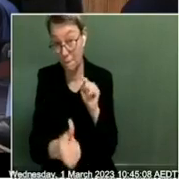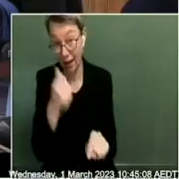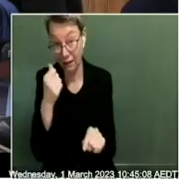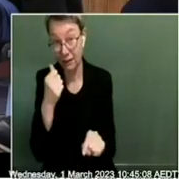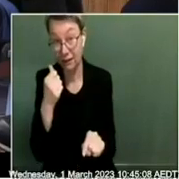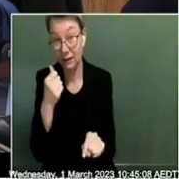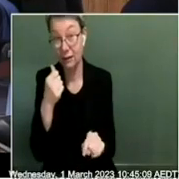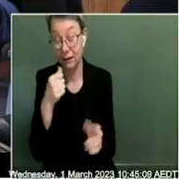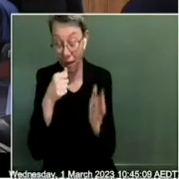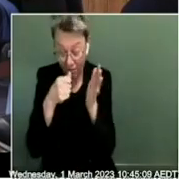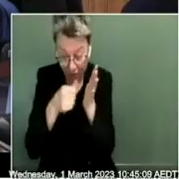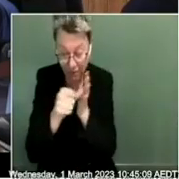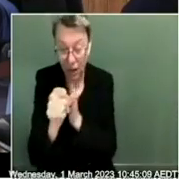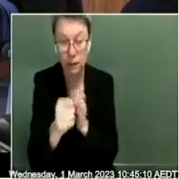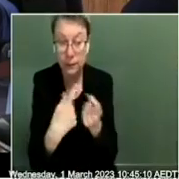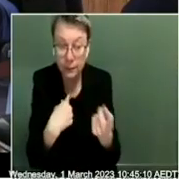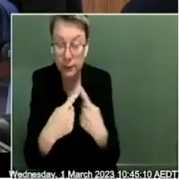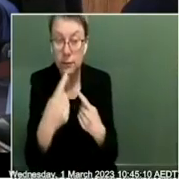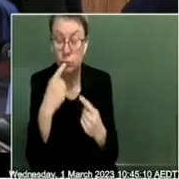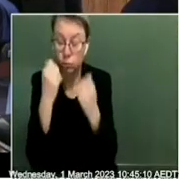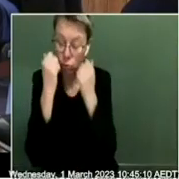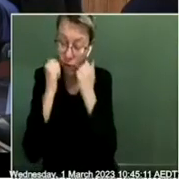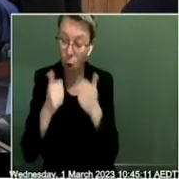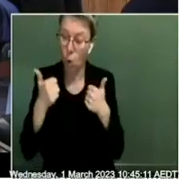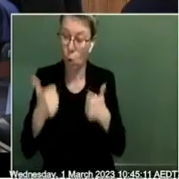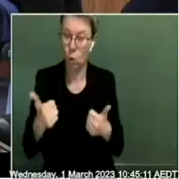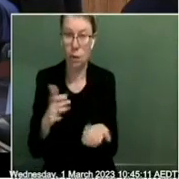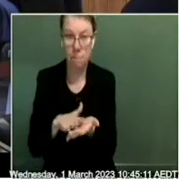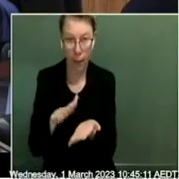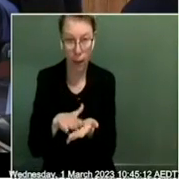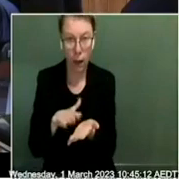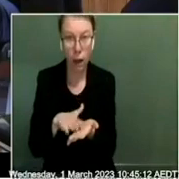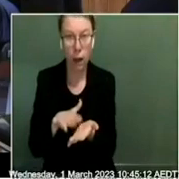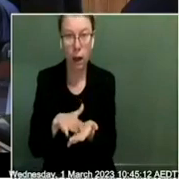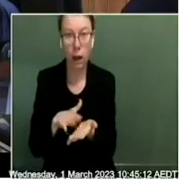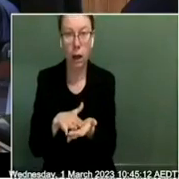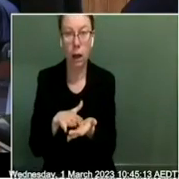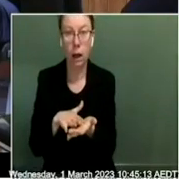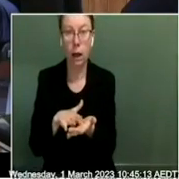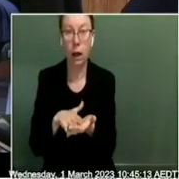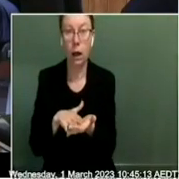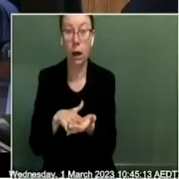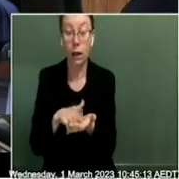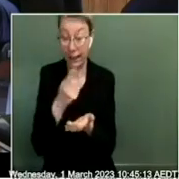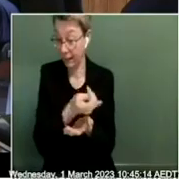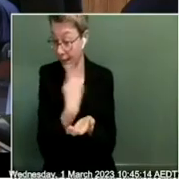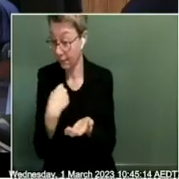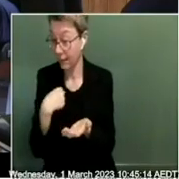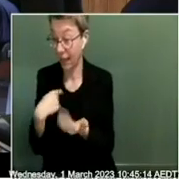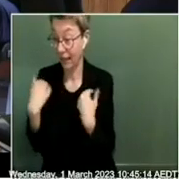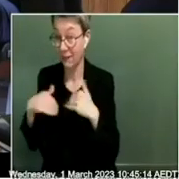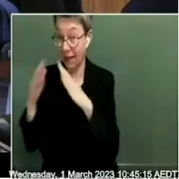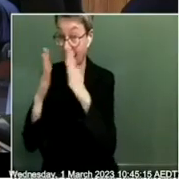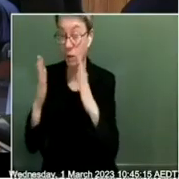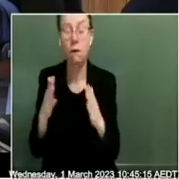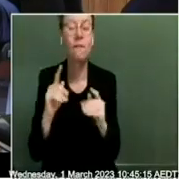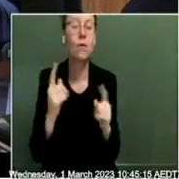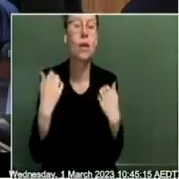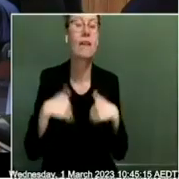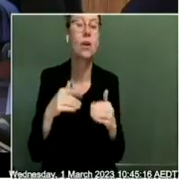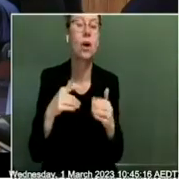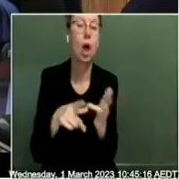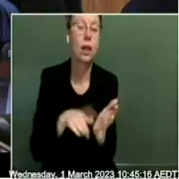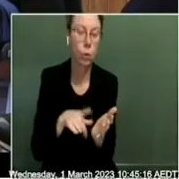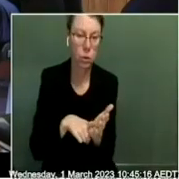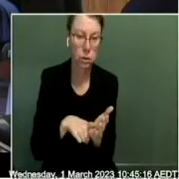a home to bring them home to. She was in Collingwood initially, but the letter about mum going to hospital is sent to the